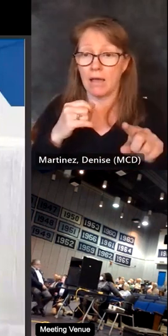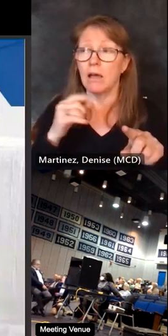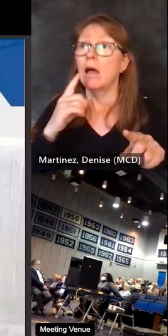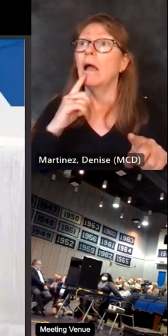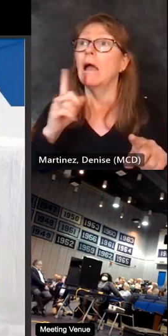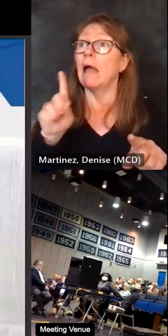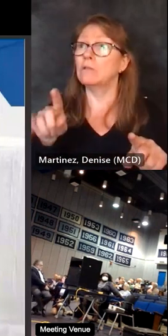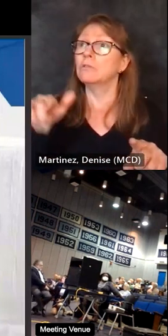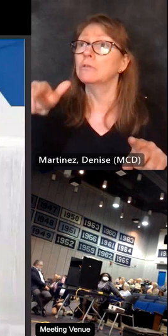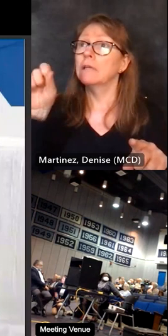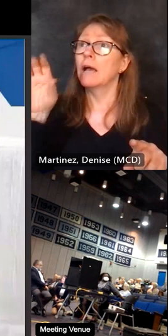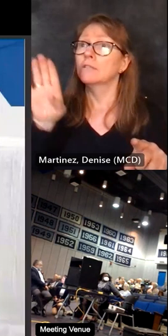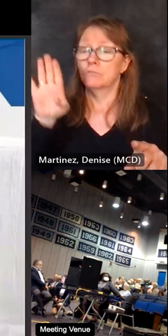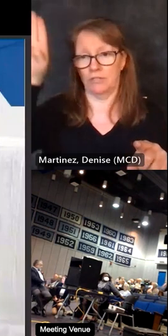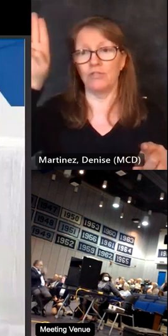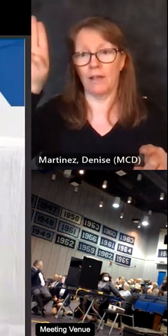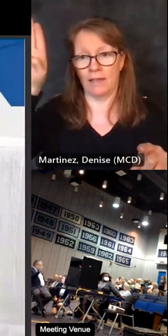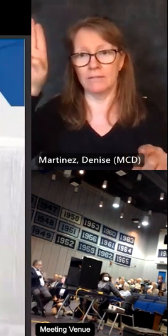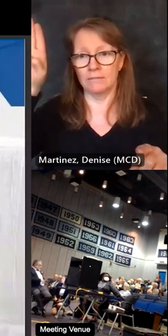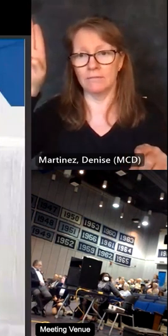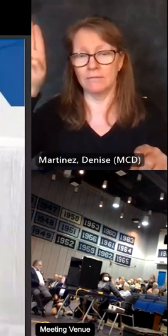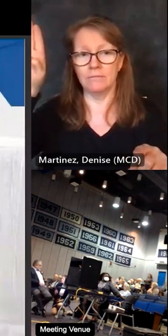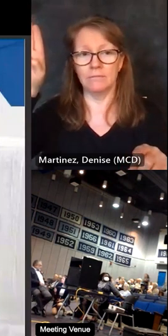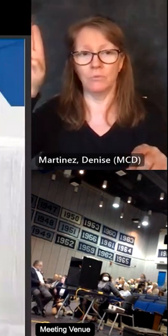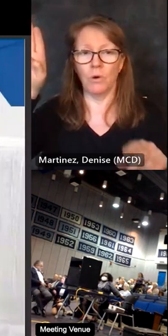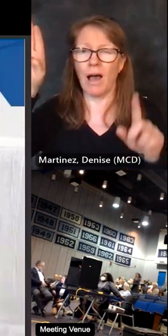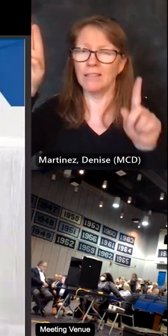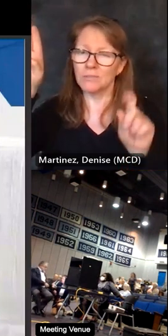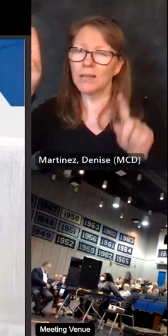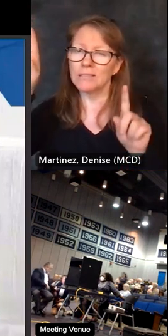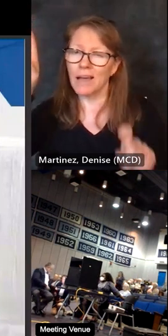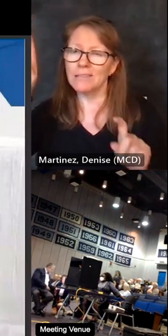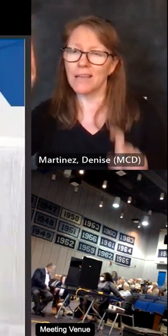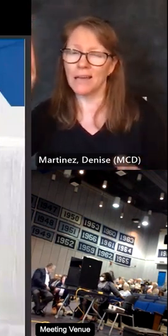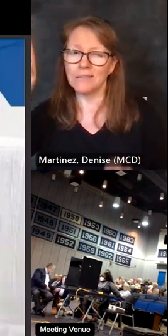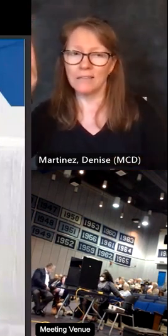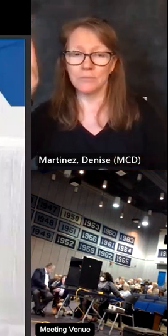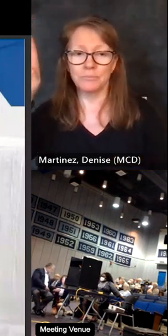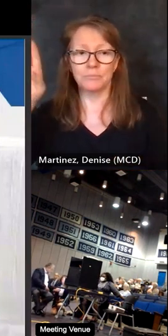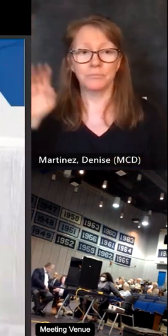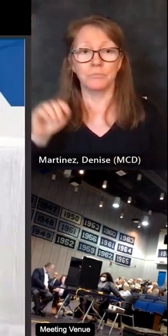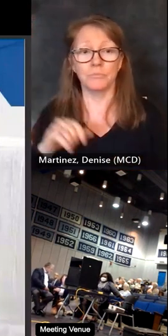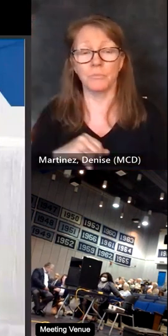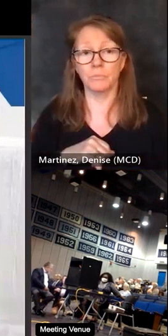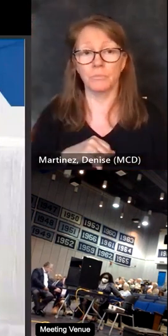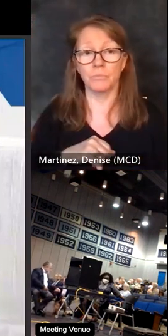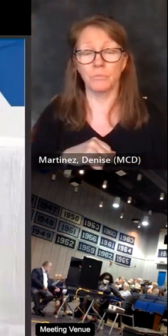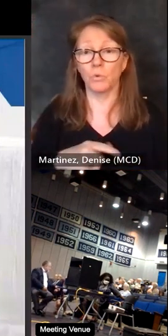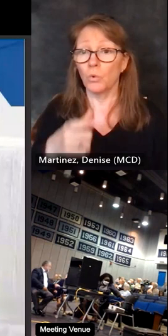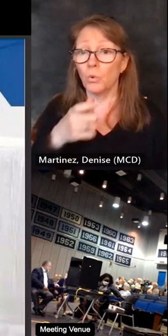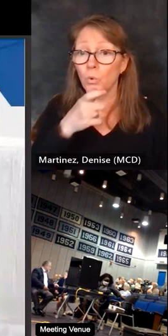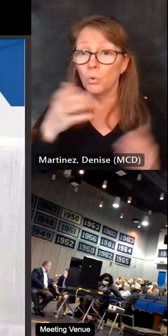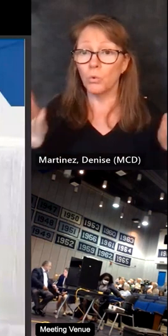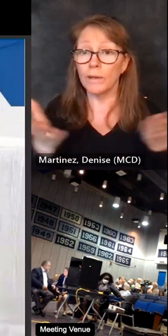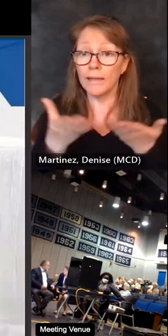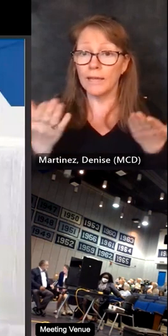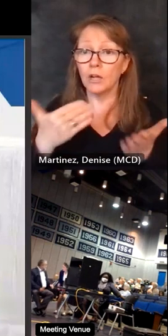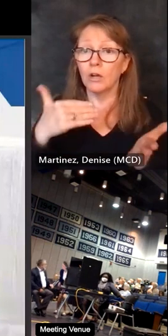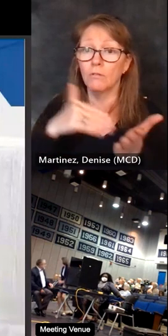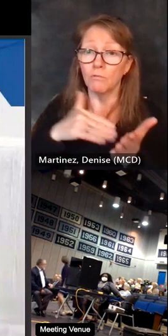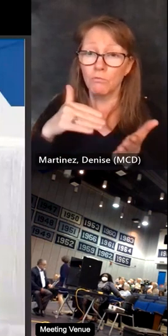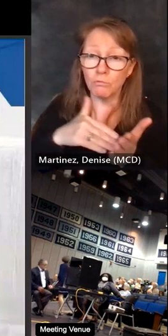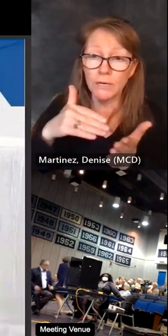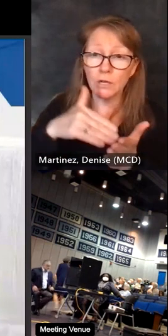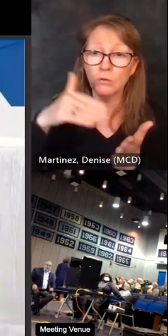hand up, we'll hopefully have different hands raised by the end. Okay, so who here is a frequent regular MBTA